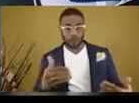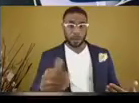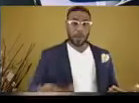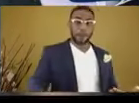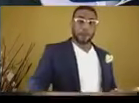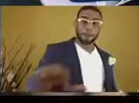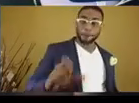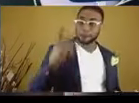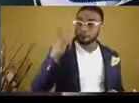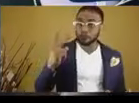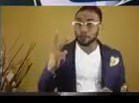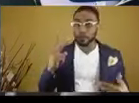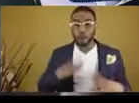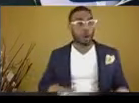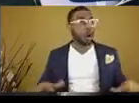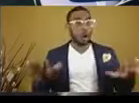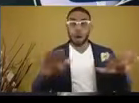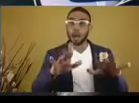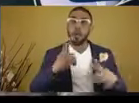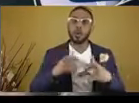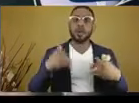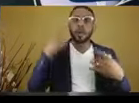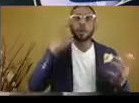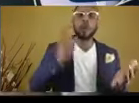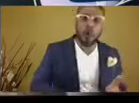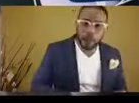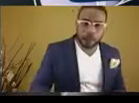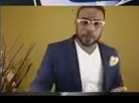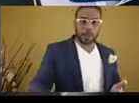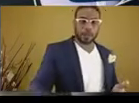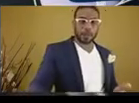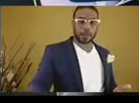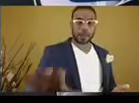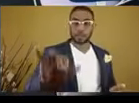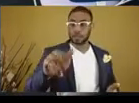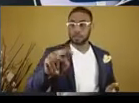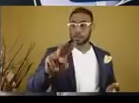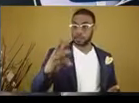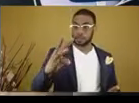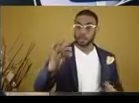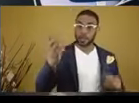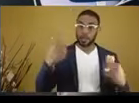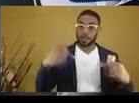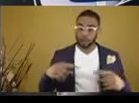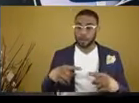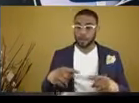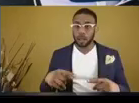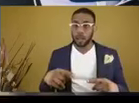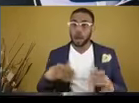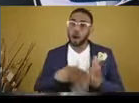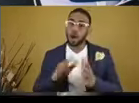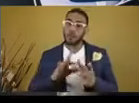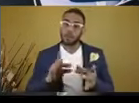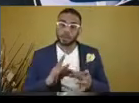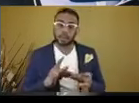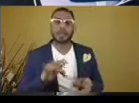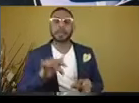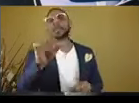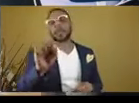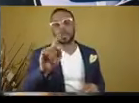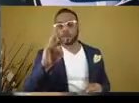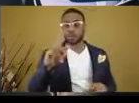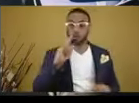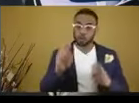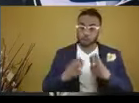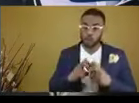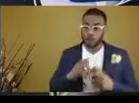see all across the board is what we witnessed and January 6th, that many of us, you know, I often say that yes, Trump was a problem, which